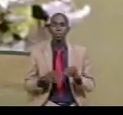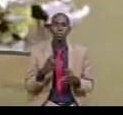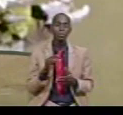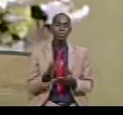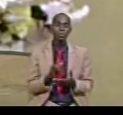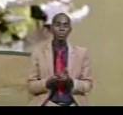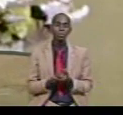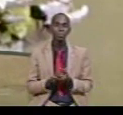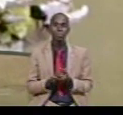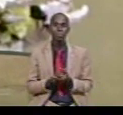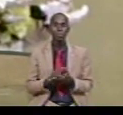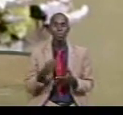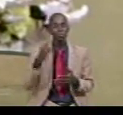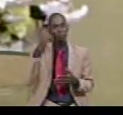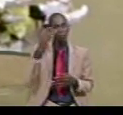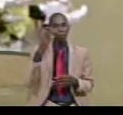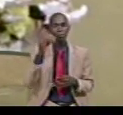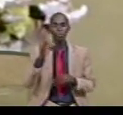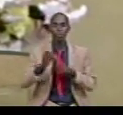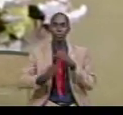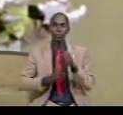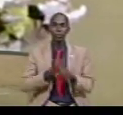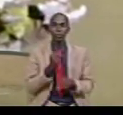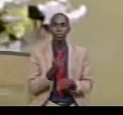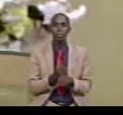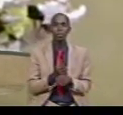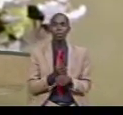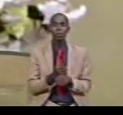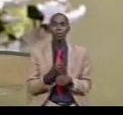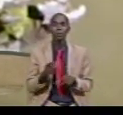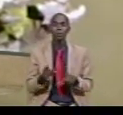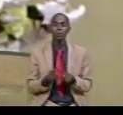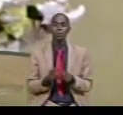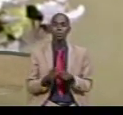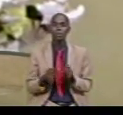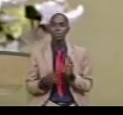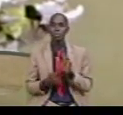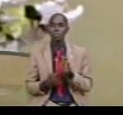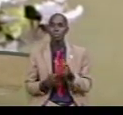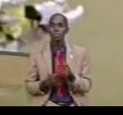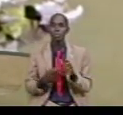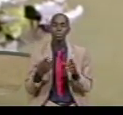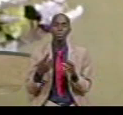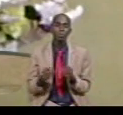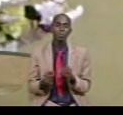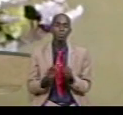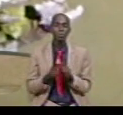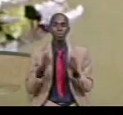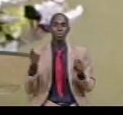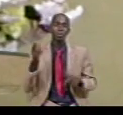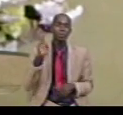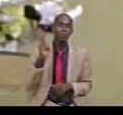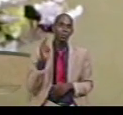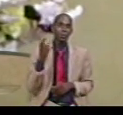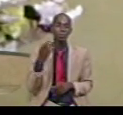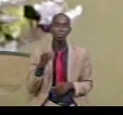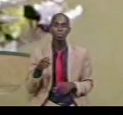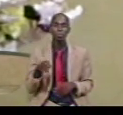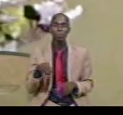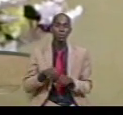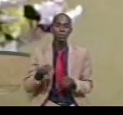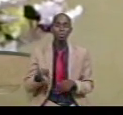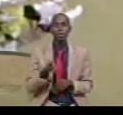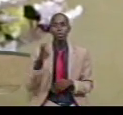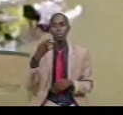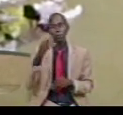been all of 50 years. And so today we gather to celebrate a remarkable milestone in our journey of faith